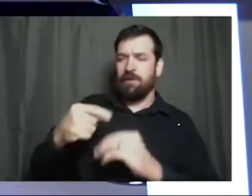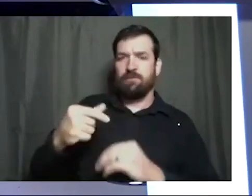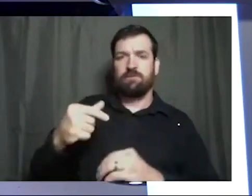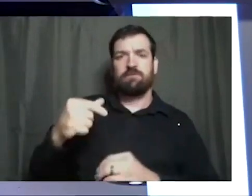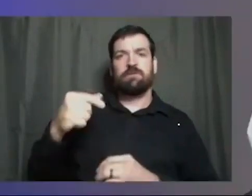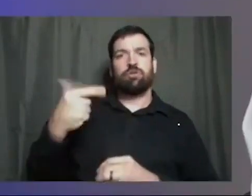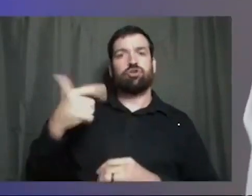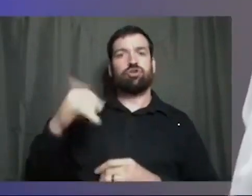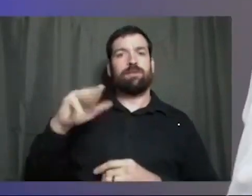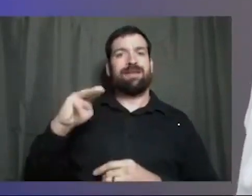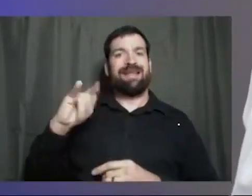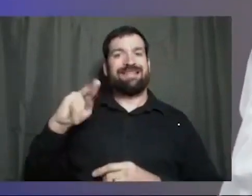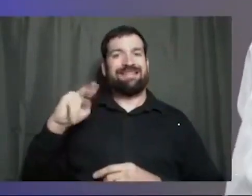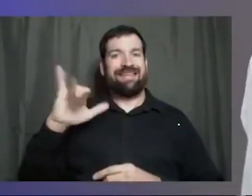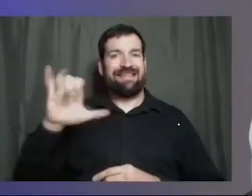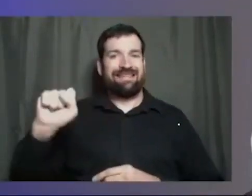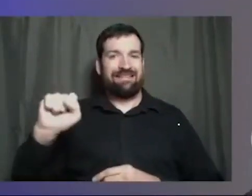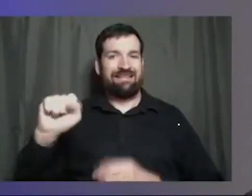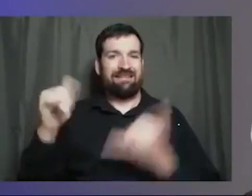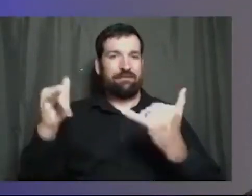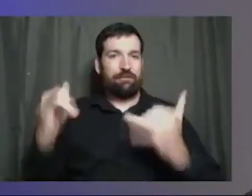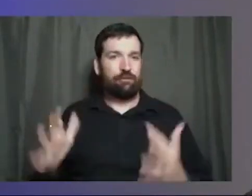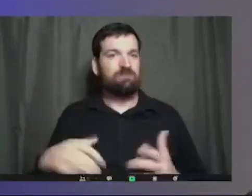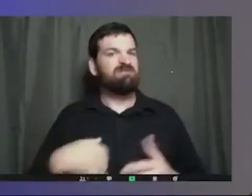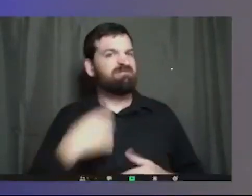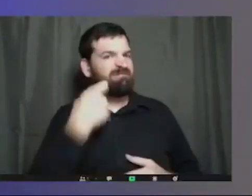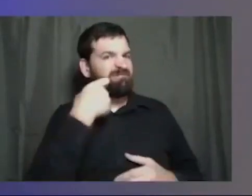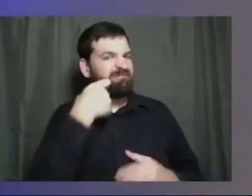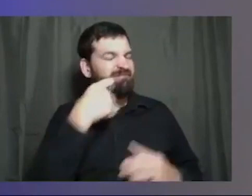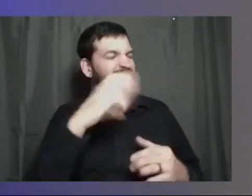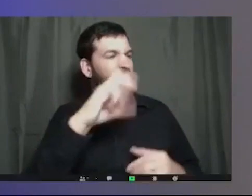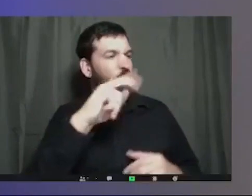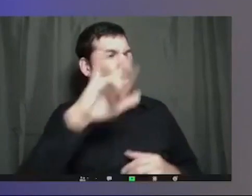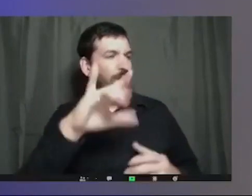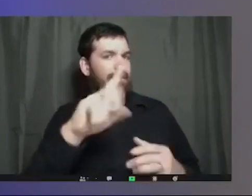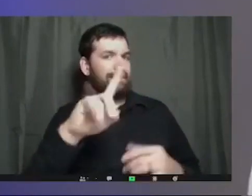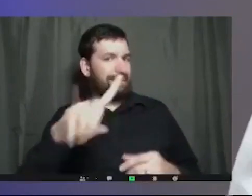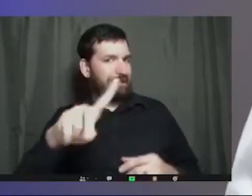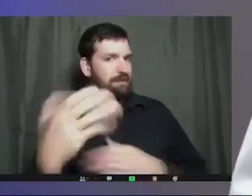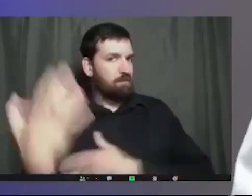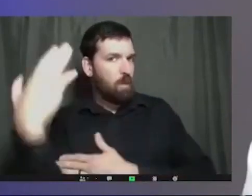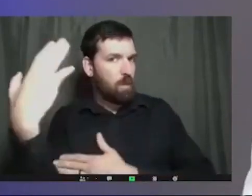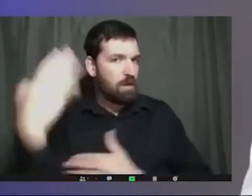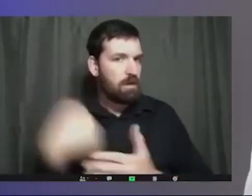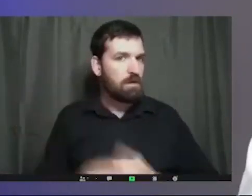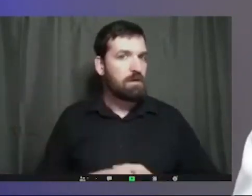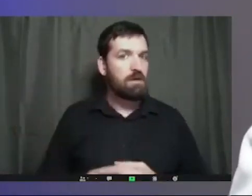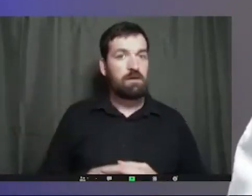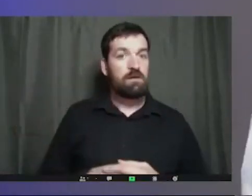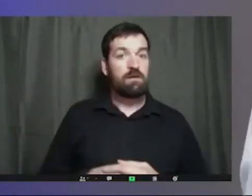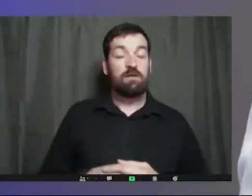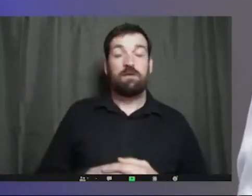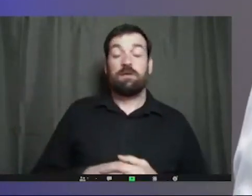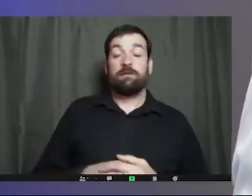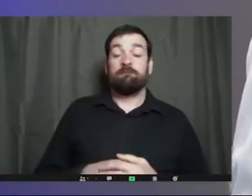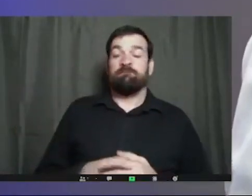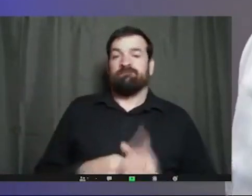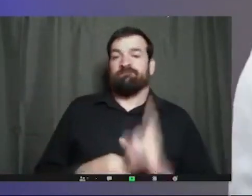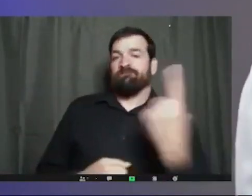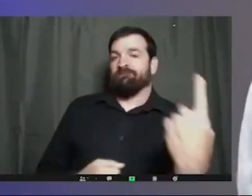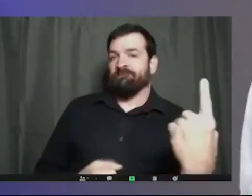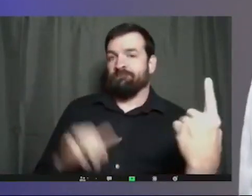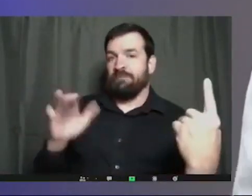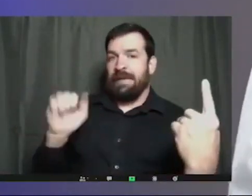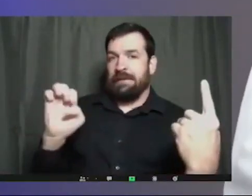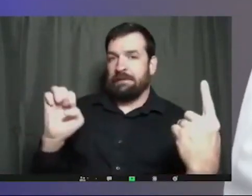that? Well, I just heard what Cody did too this morning on the news. So as far as I know, this is the only, it's an isolated case. And I think it's